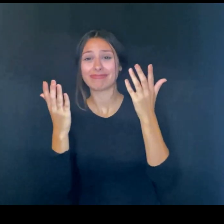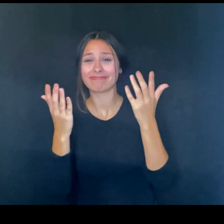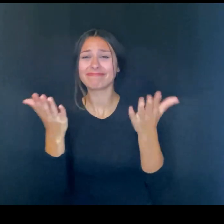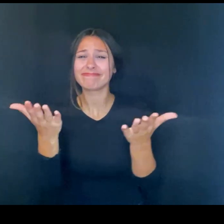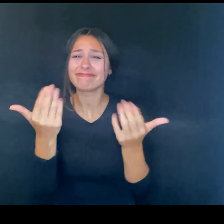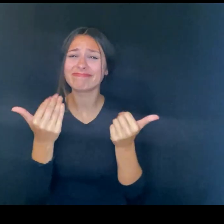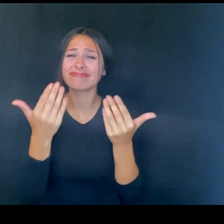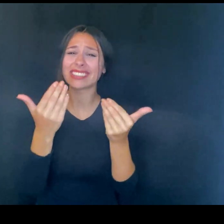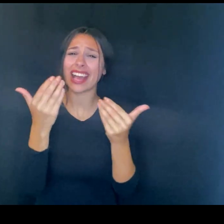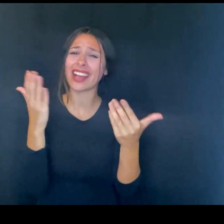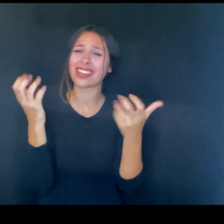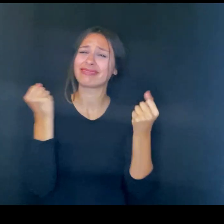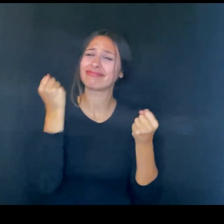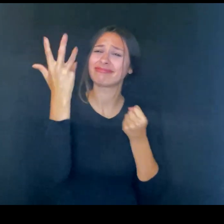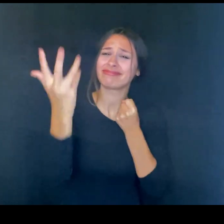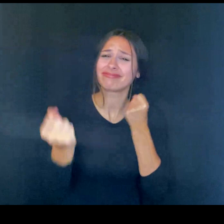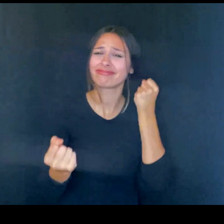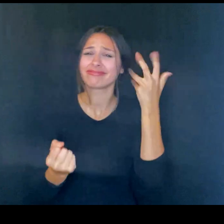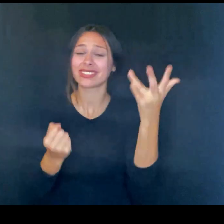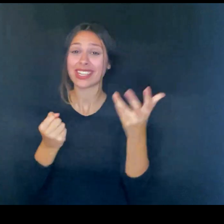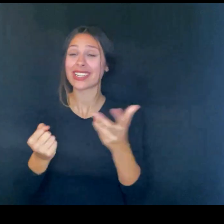energy. If you believe it, sing Christ.